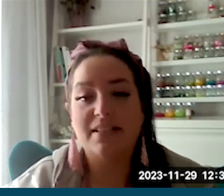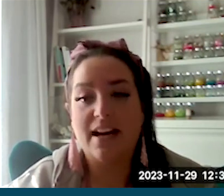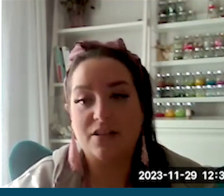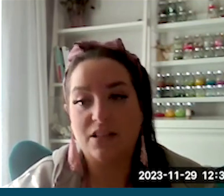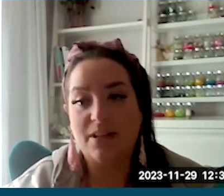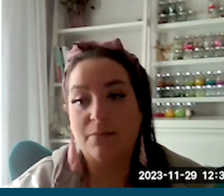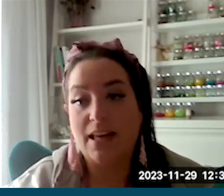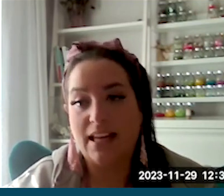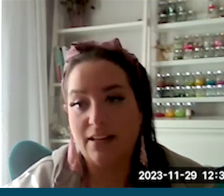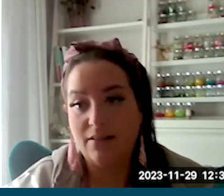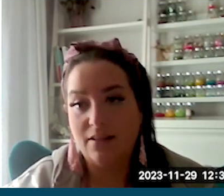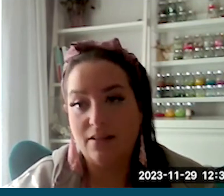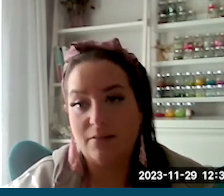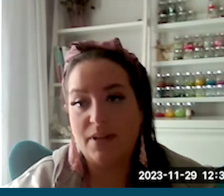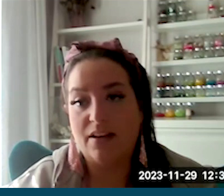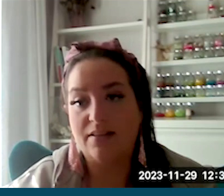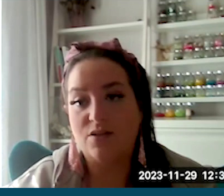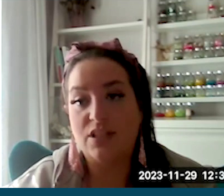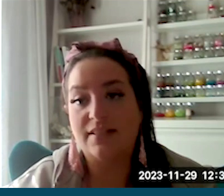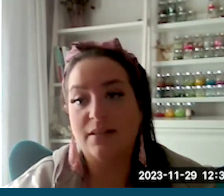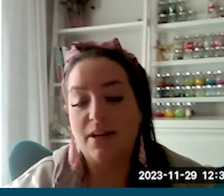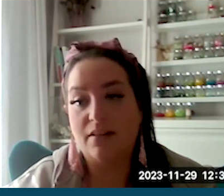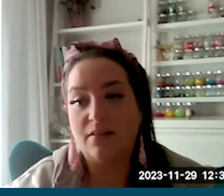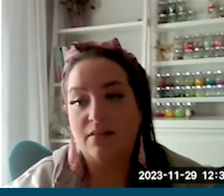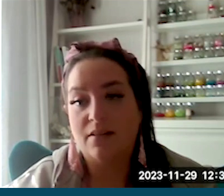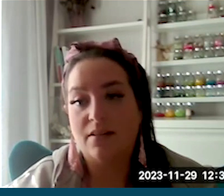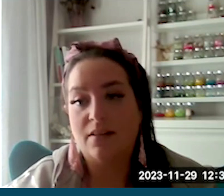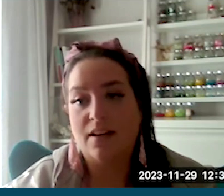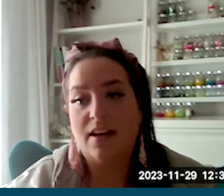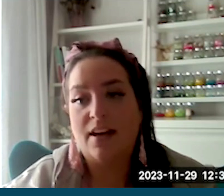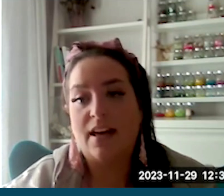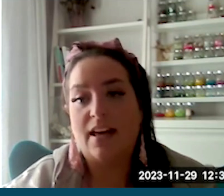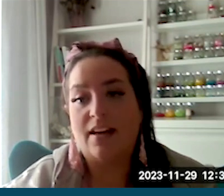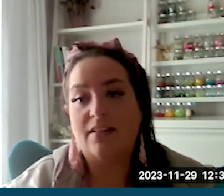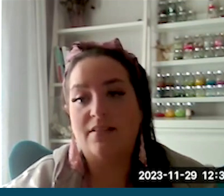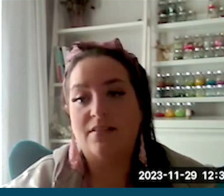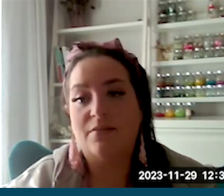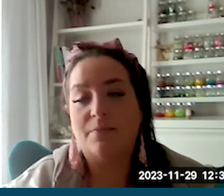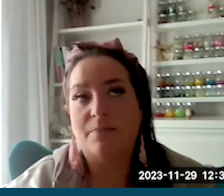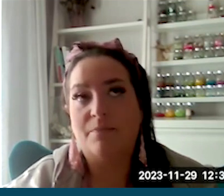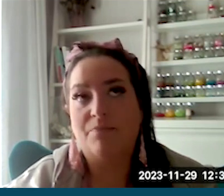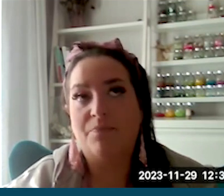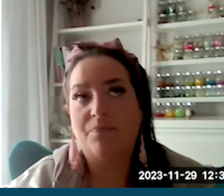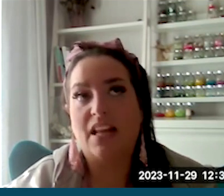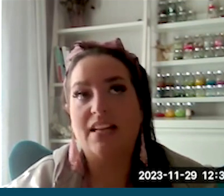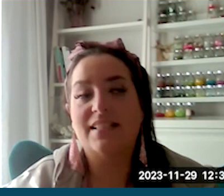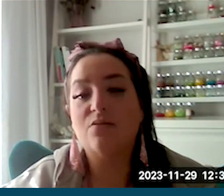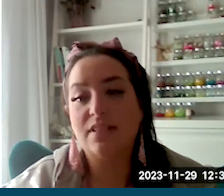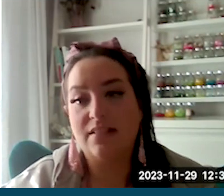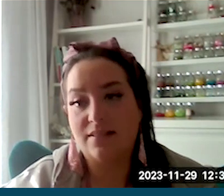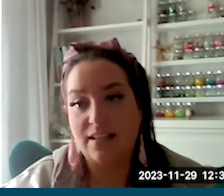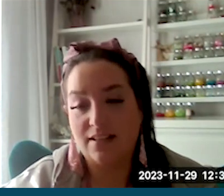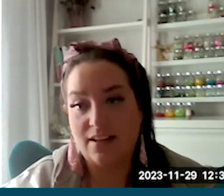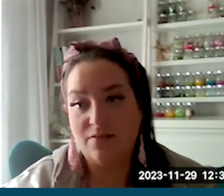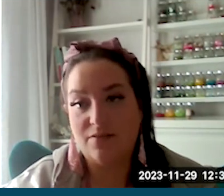well, she must not actually be in pain because she's sleeping. And it